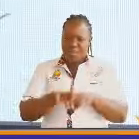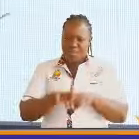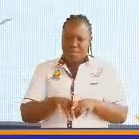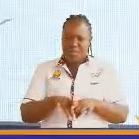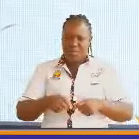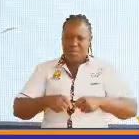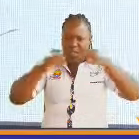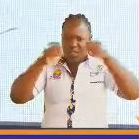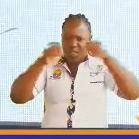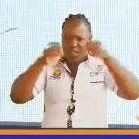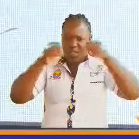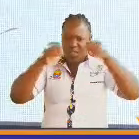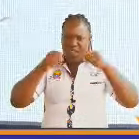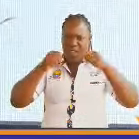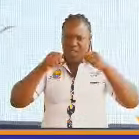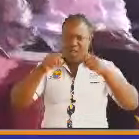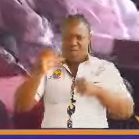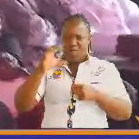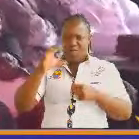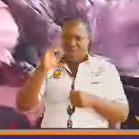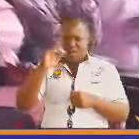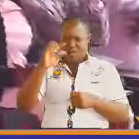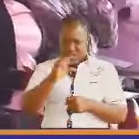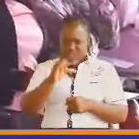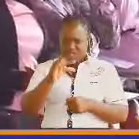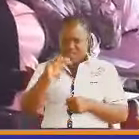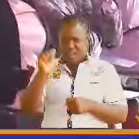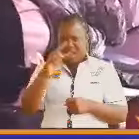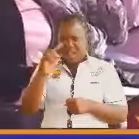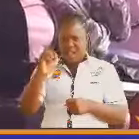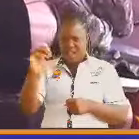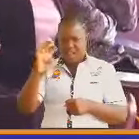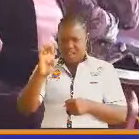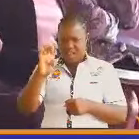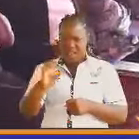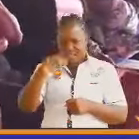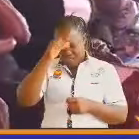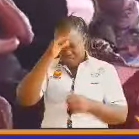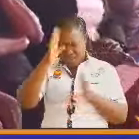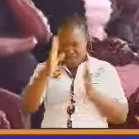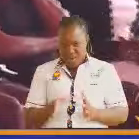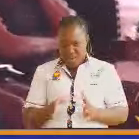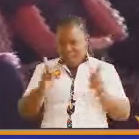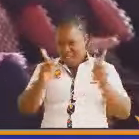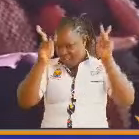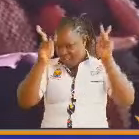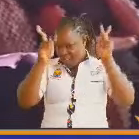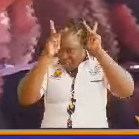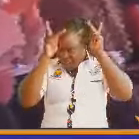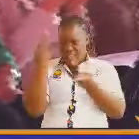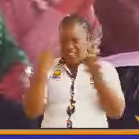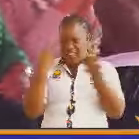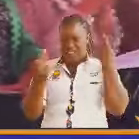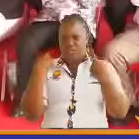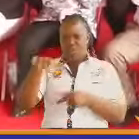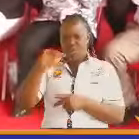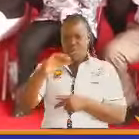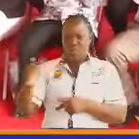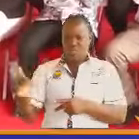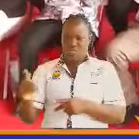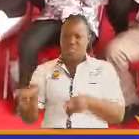of Governors, Anwar Maguru, and Governor of Kericho County, Eric Mutai. And we are